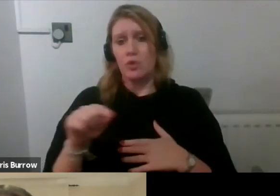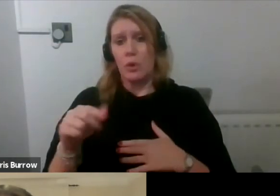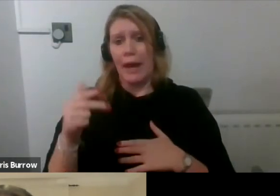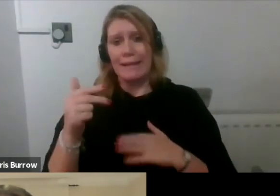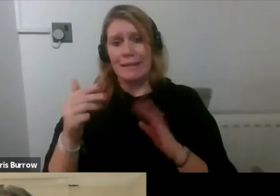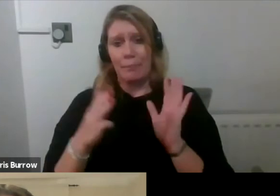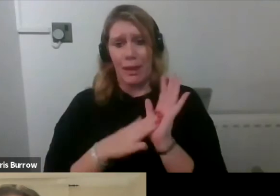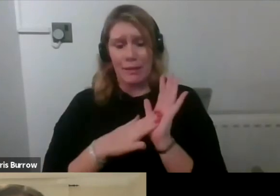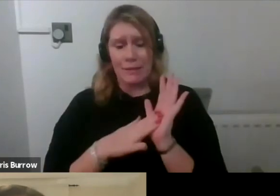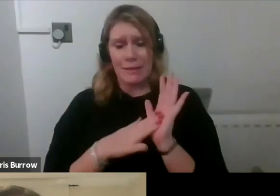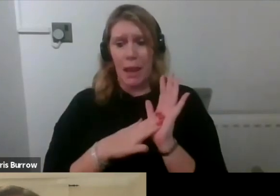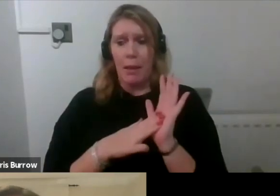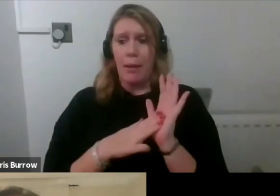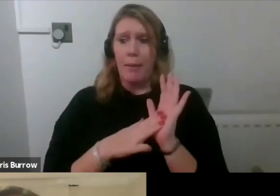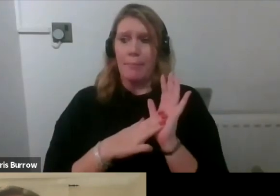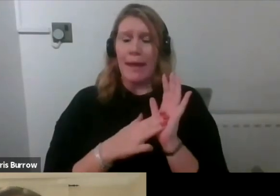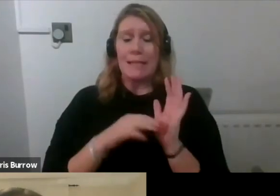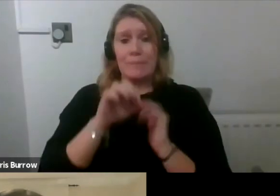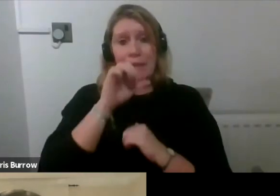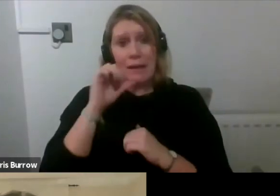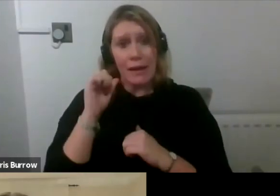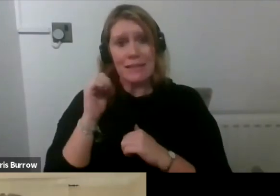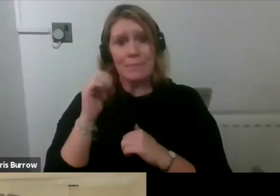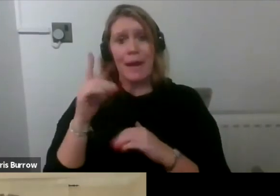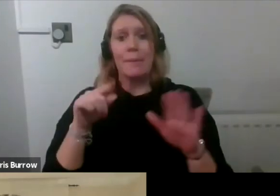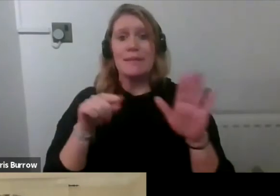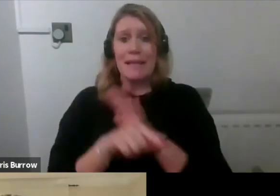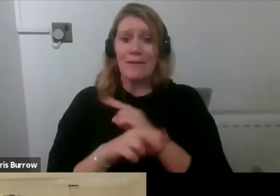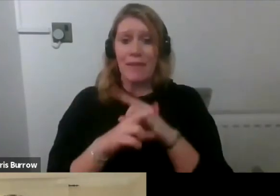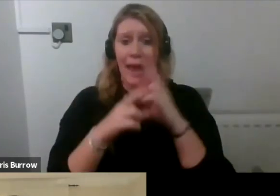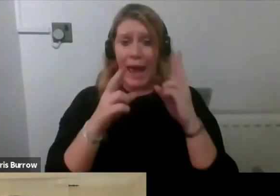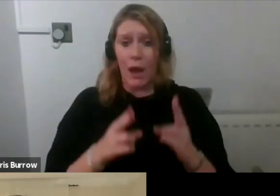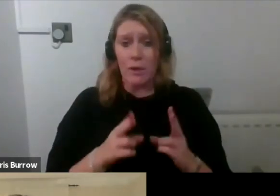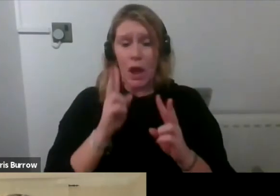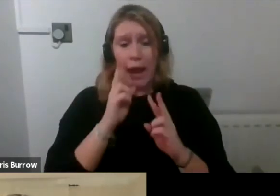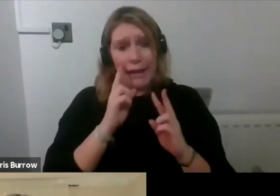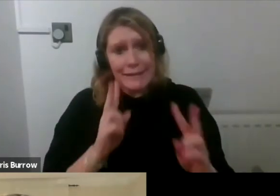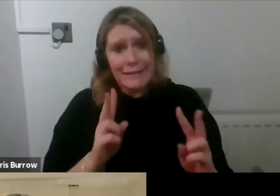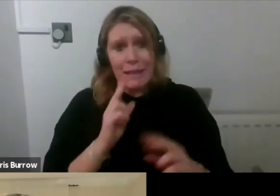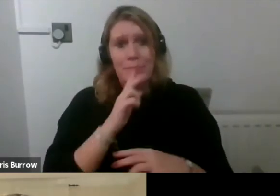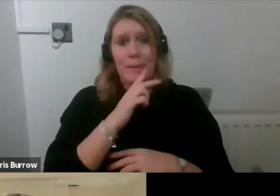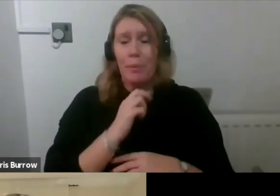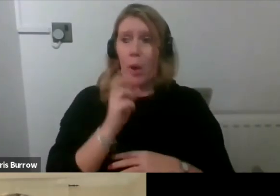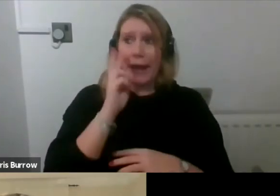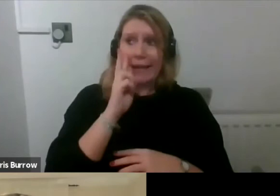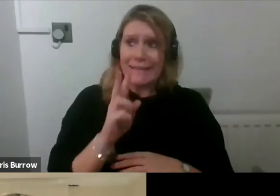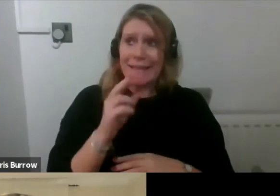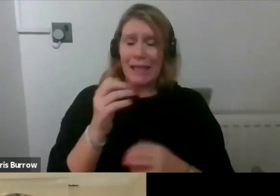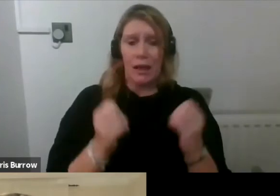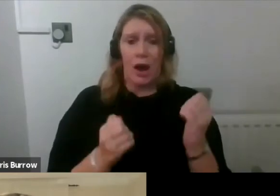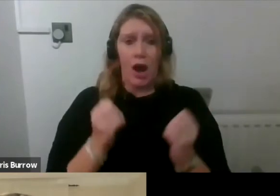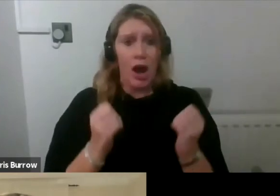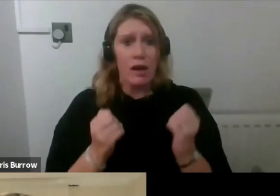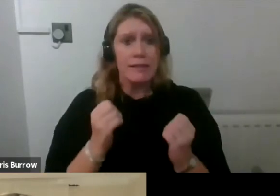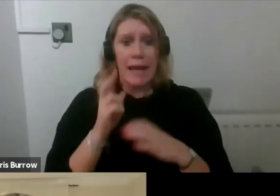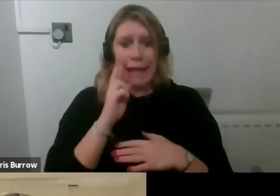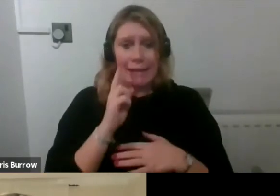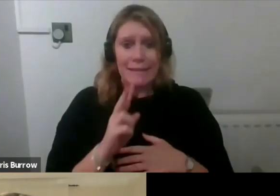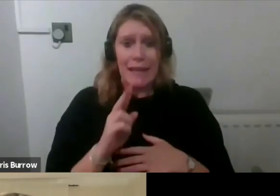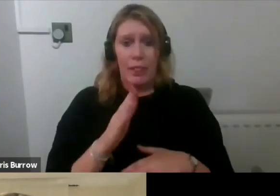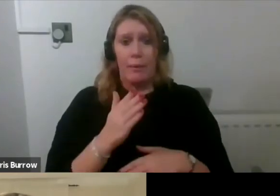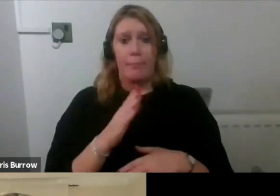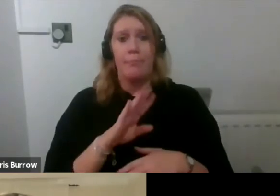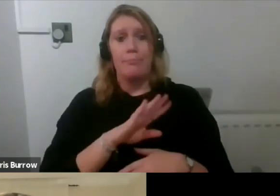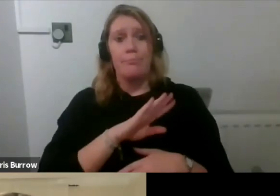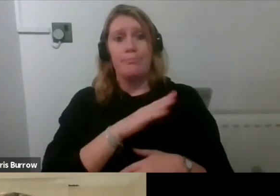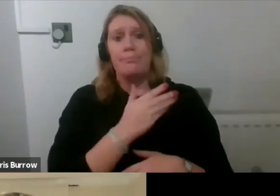able to leave the house, go, oh, look, I can see people, I can see cars, I can see the park, and